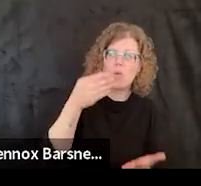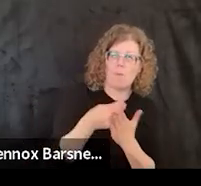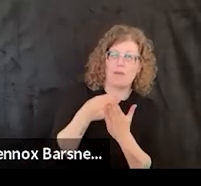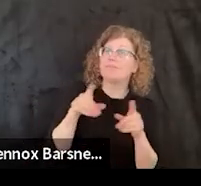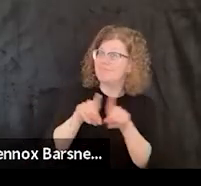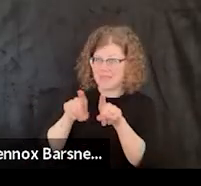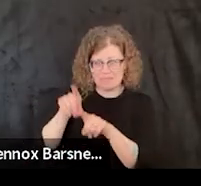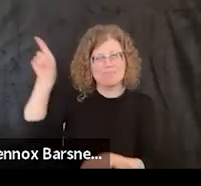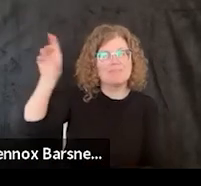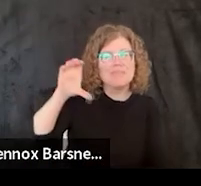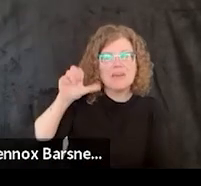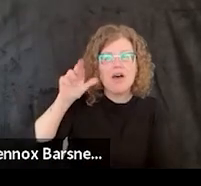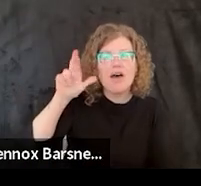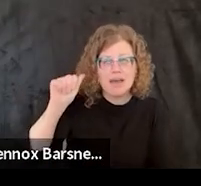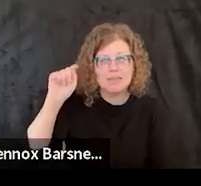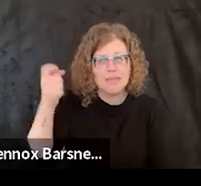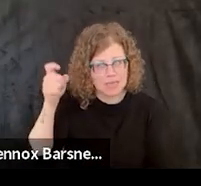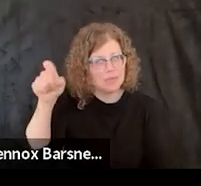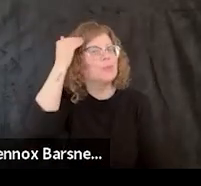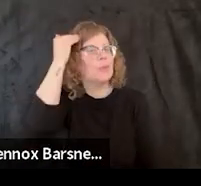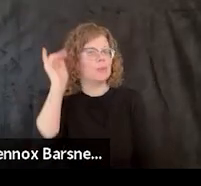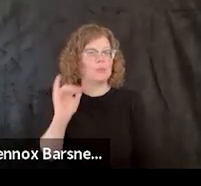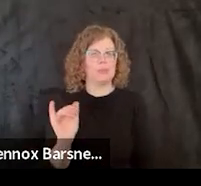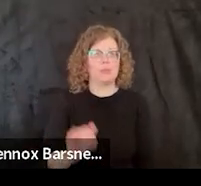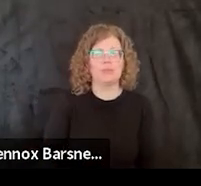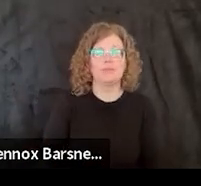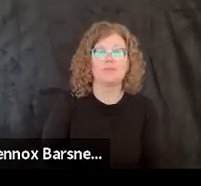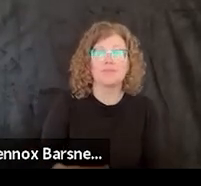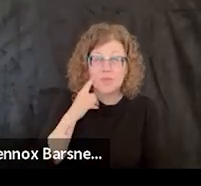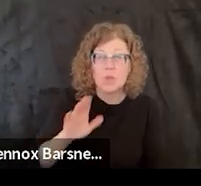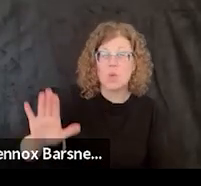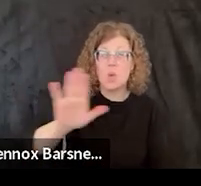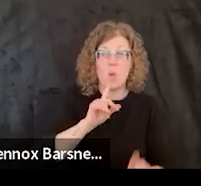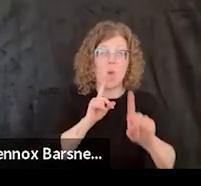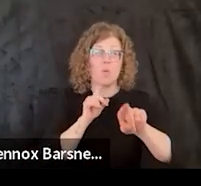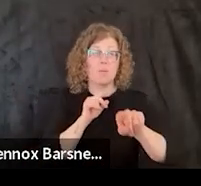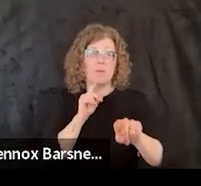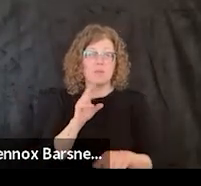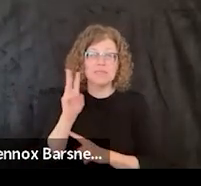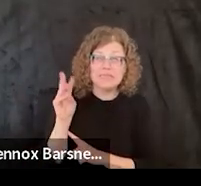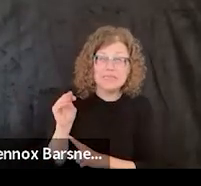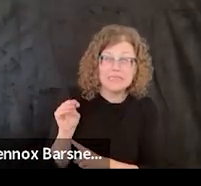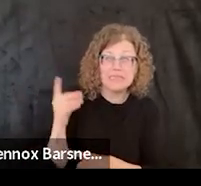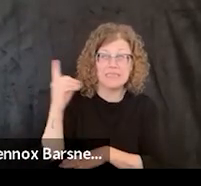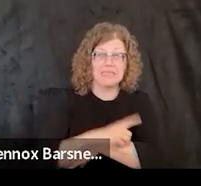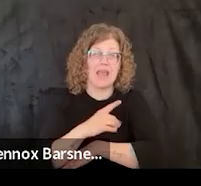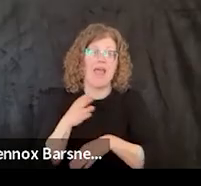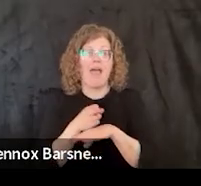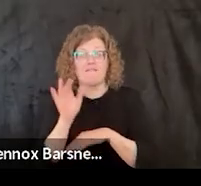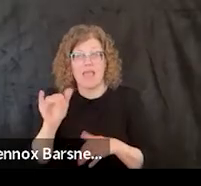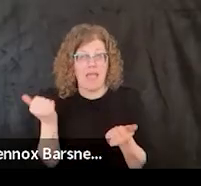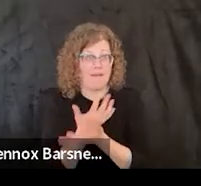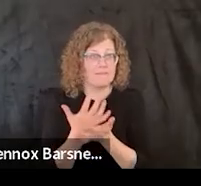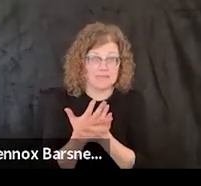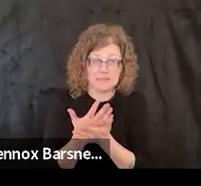due 60 days after the stated project end date in your application. If any significant changes